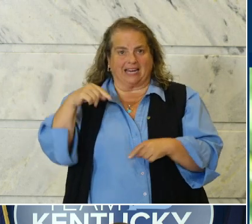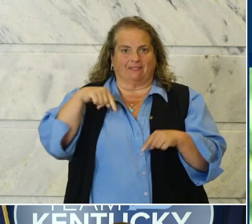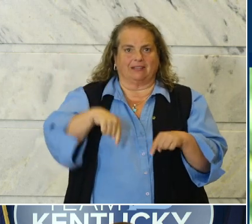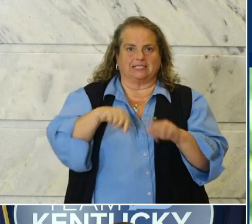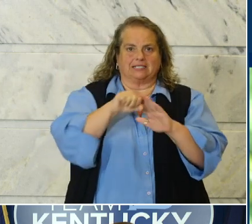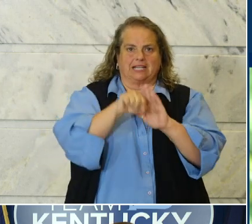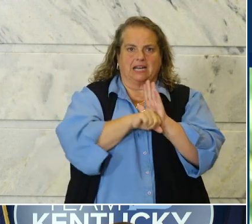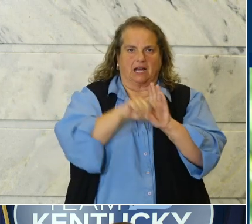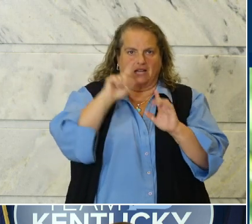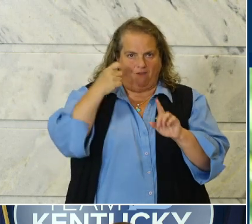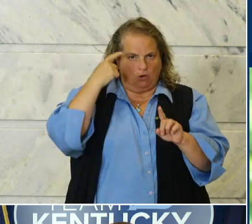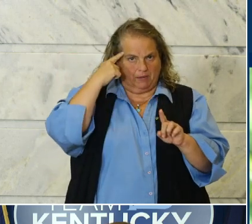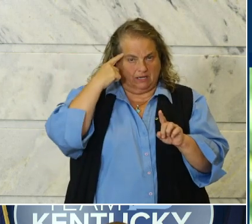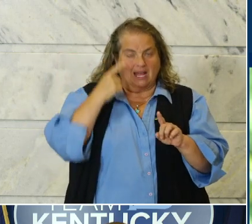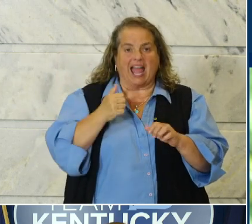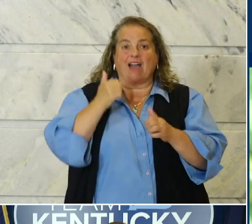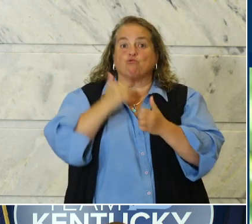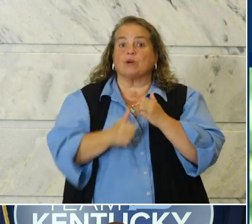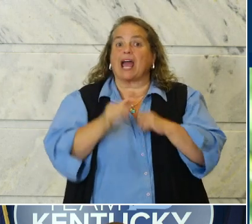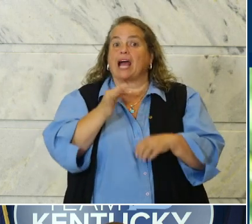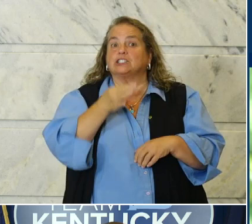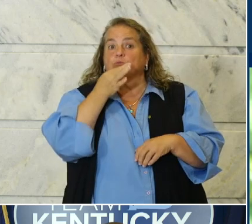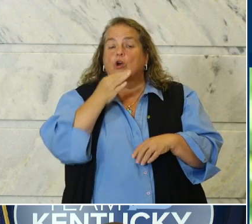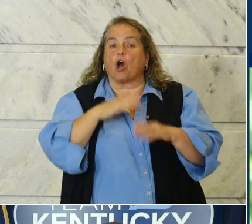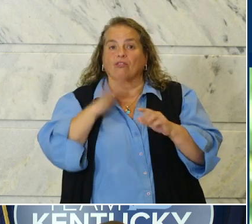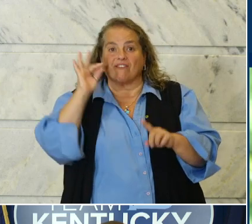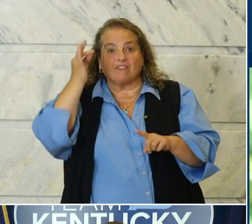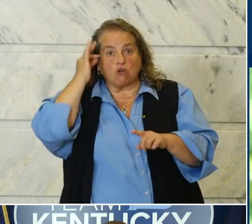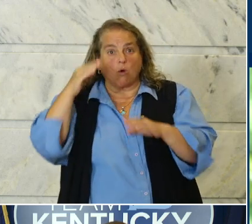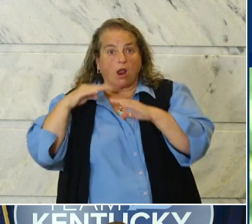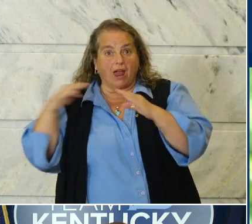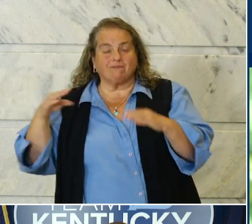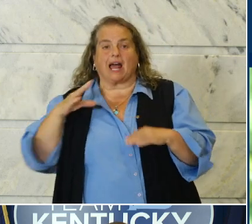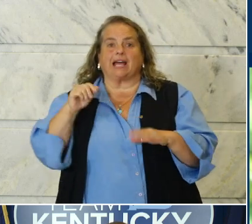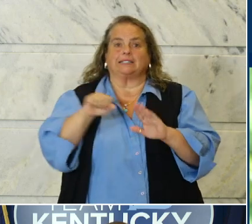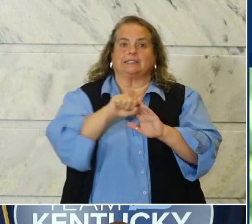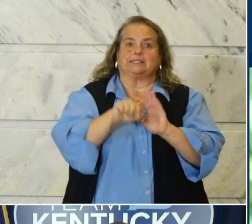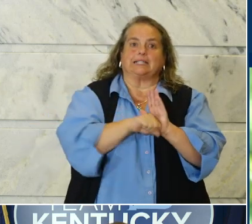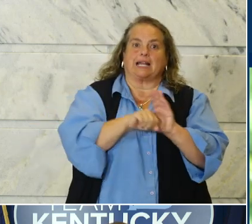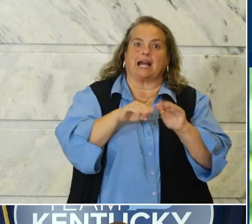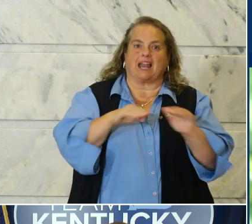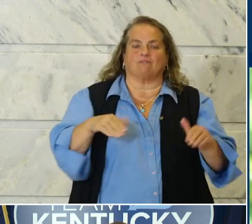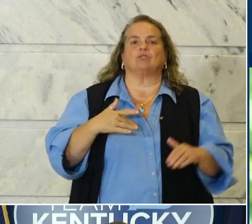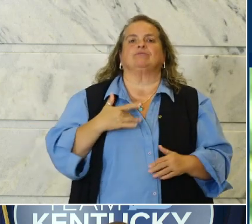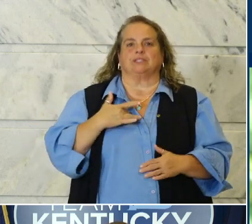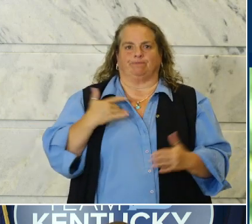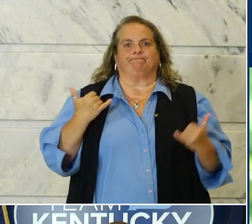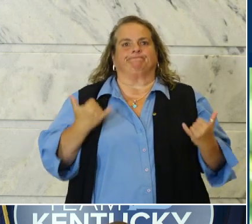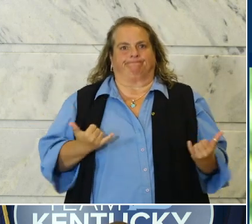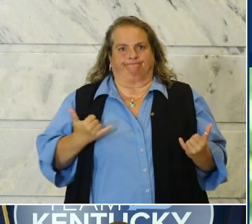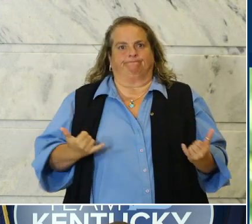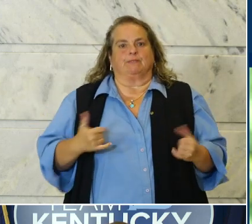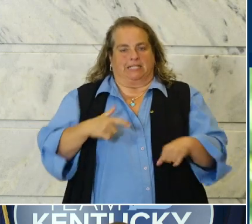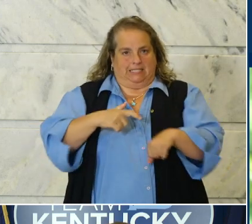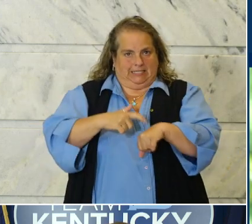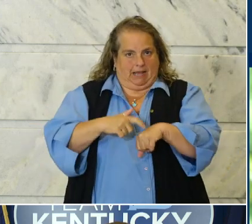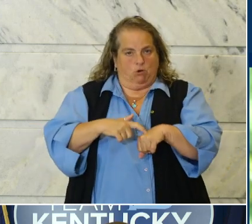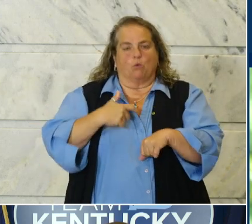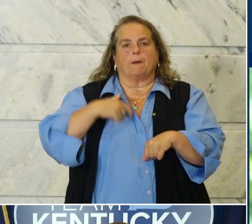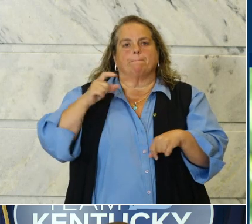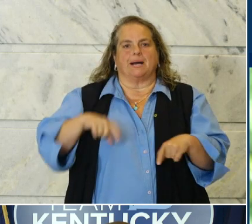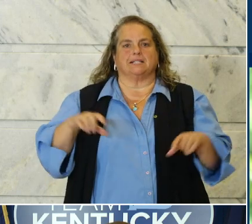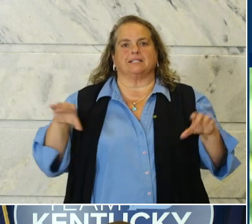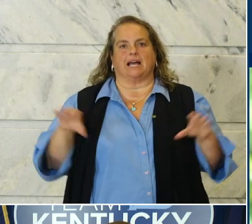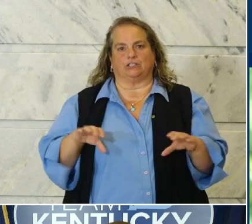It's every expert on the federal level and on our state level that believes at this moment that there are too